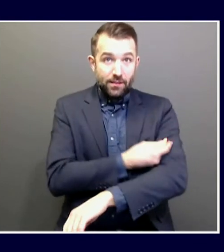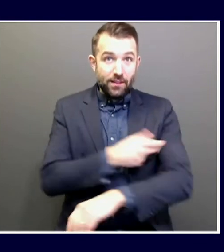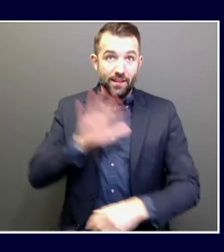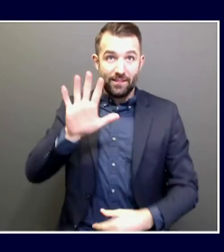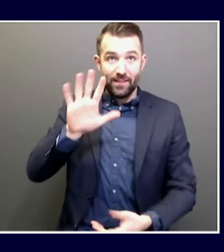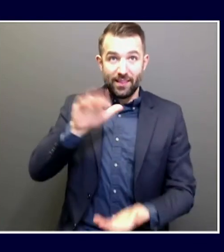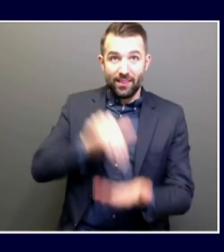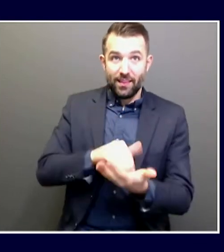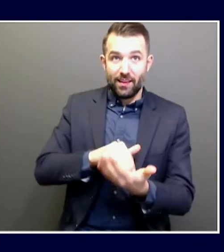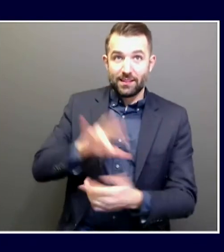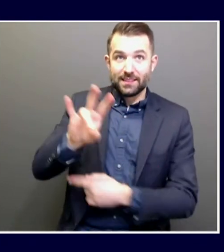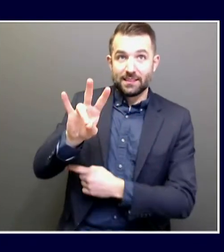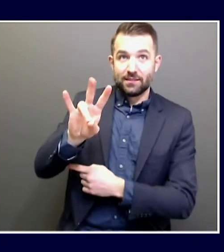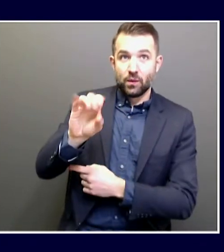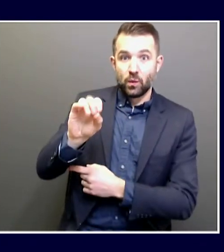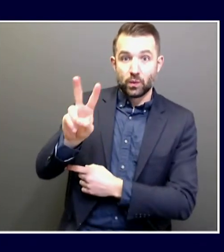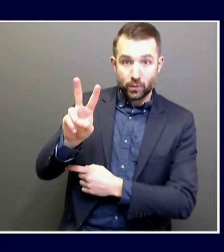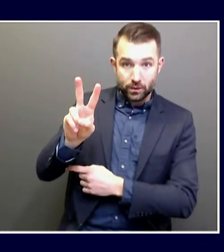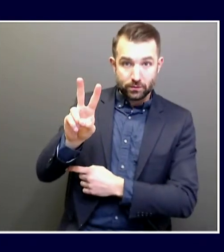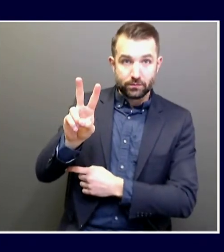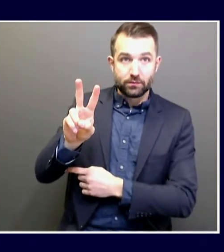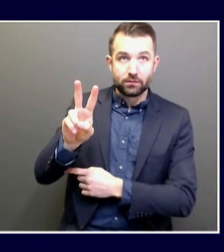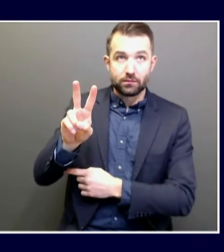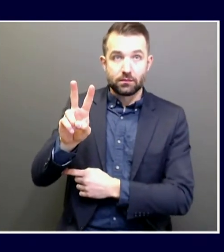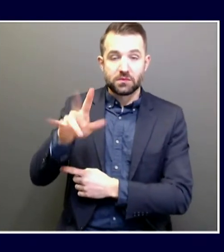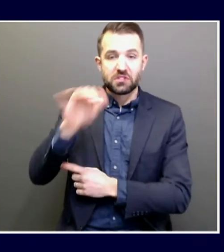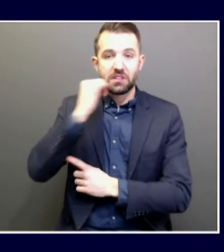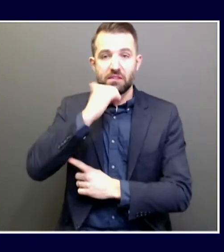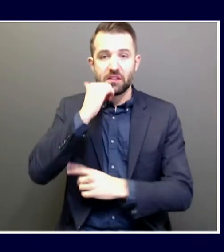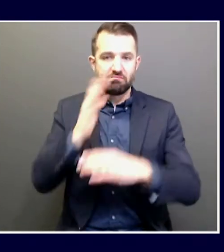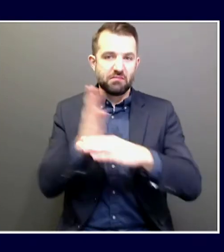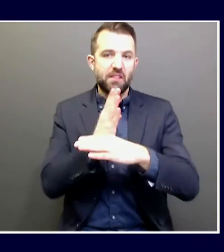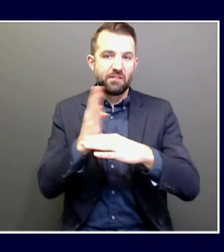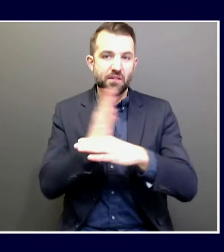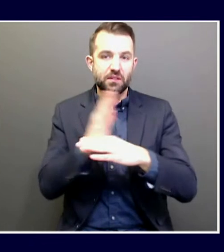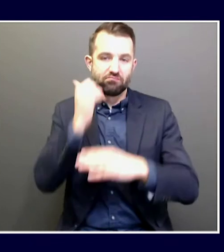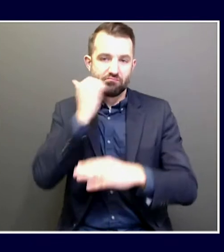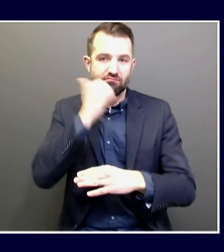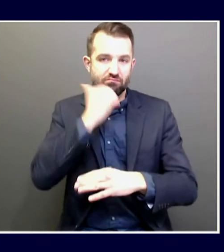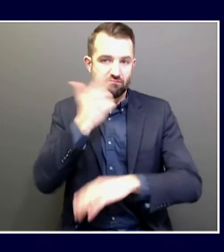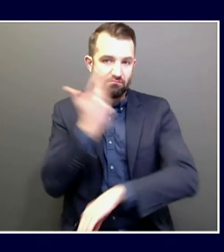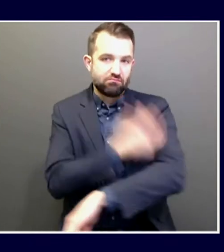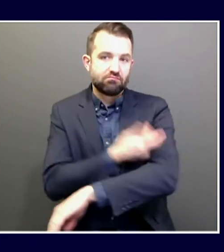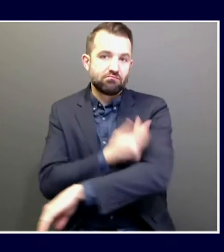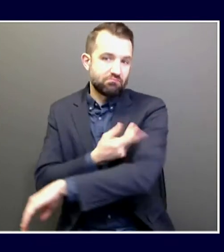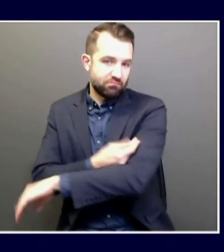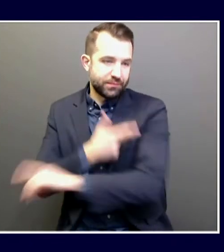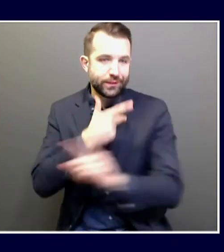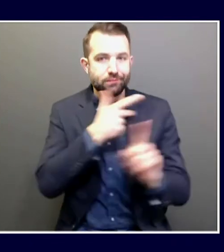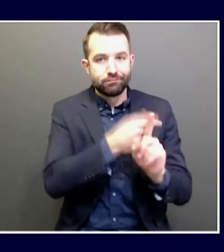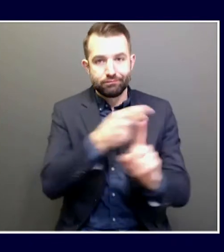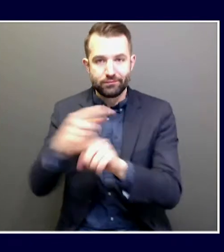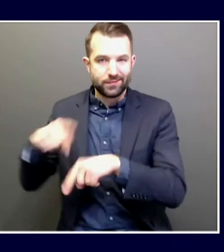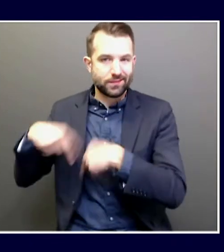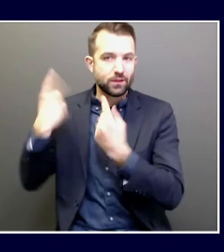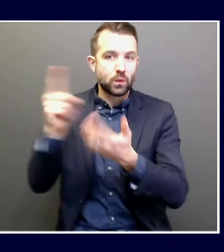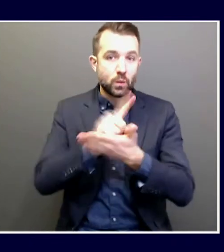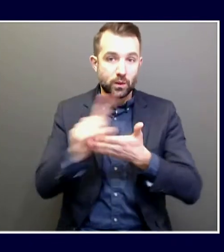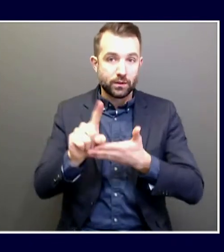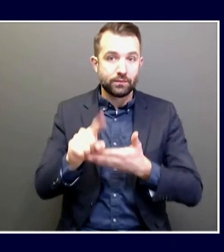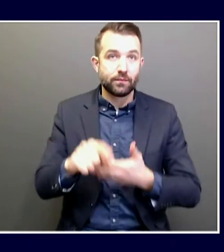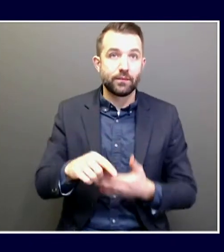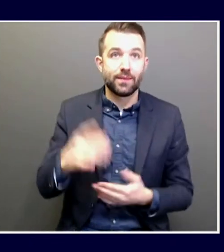5,702 doses of COVID-19 vaccine every single day over the past week. That's an